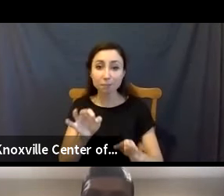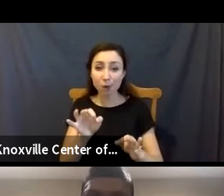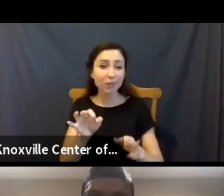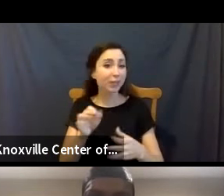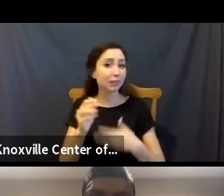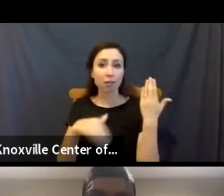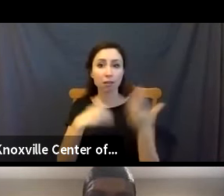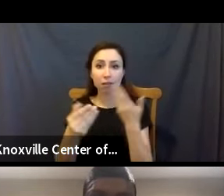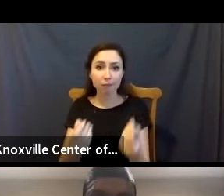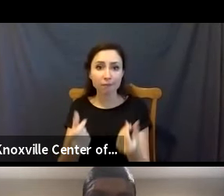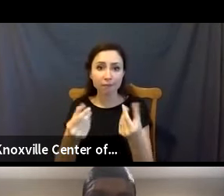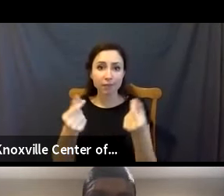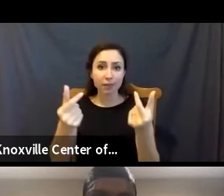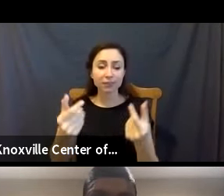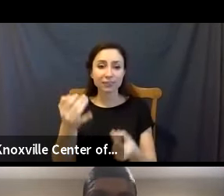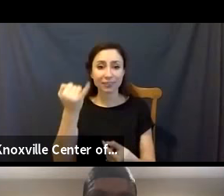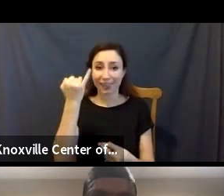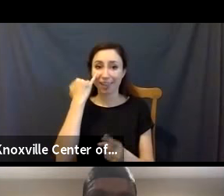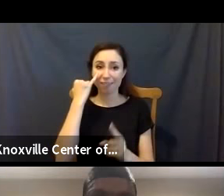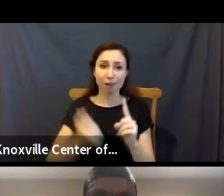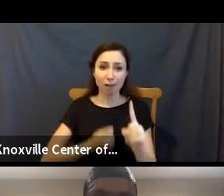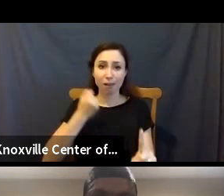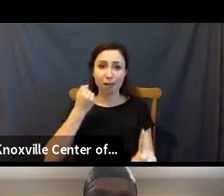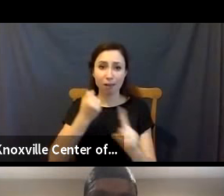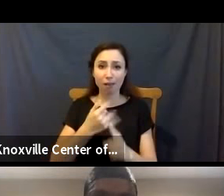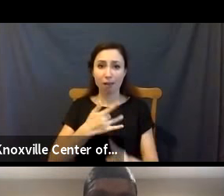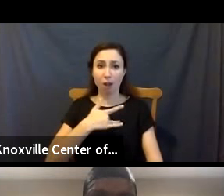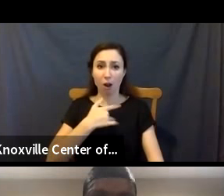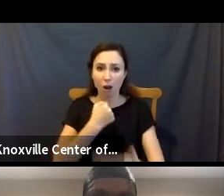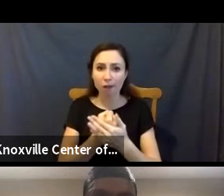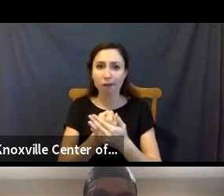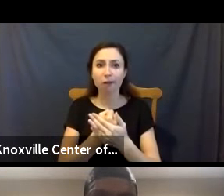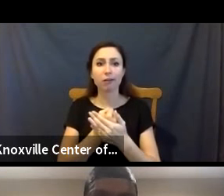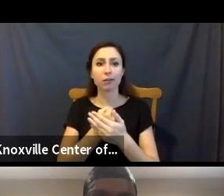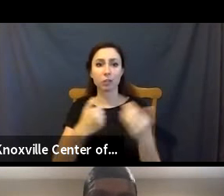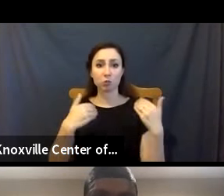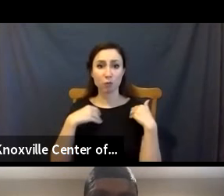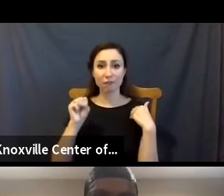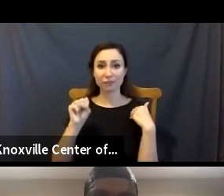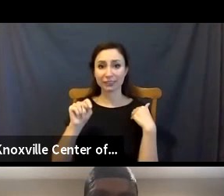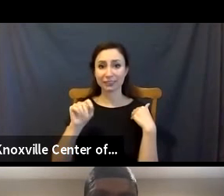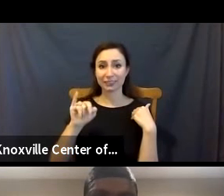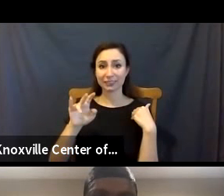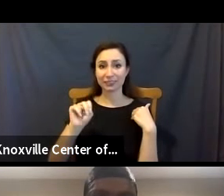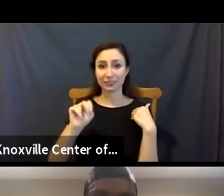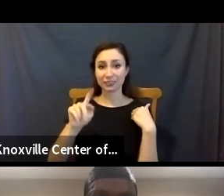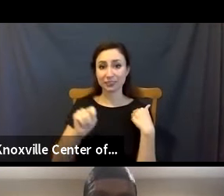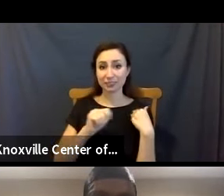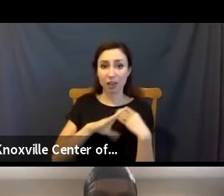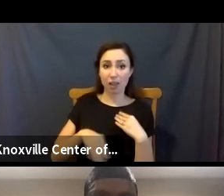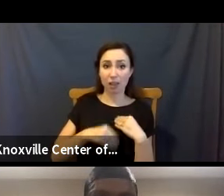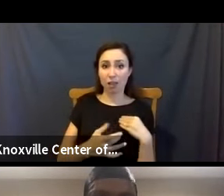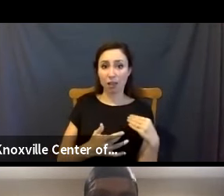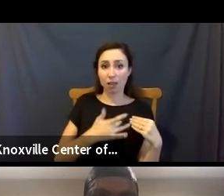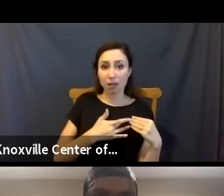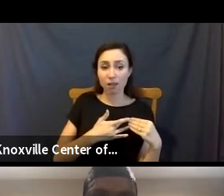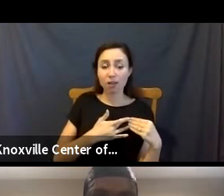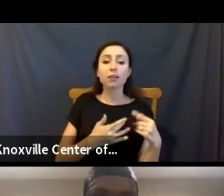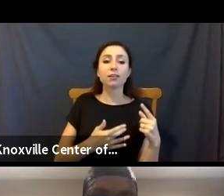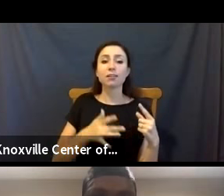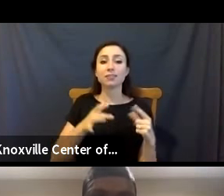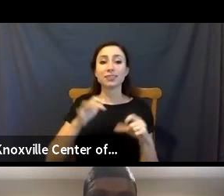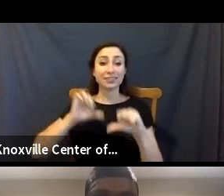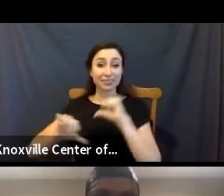mean, if you go in with a heart attack and you get a stent put in, science was what brought that to pass. It